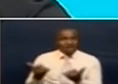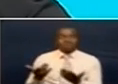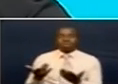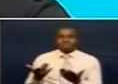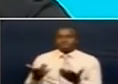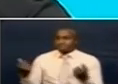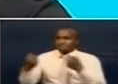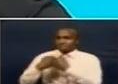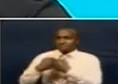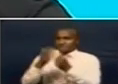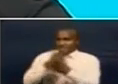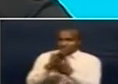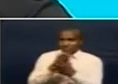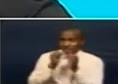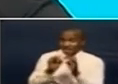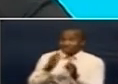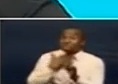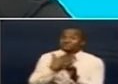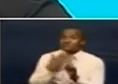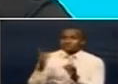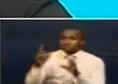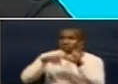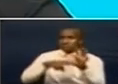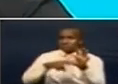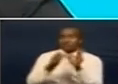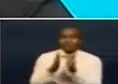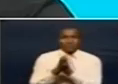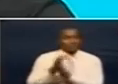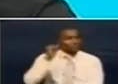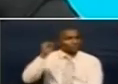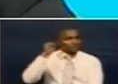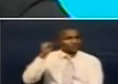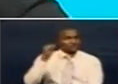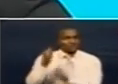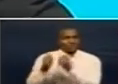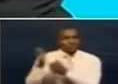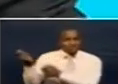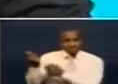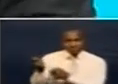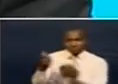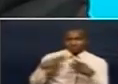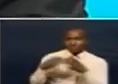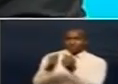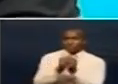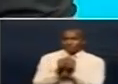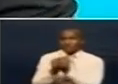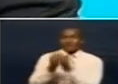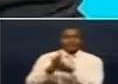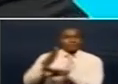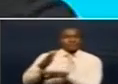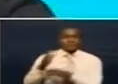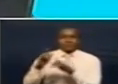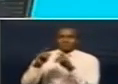contest between whether you want to associate with the politics that bring people together beyond